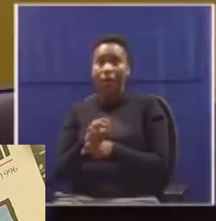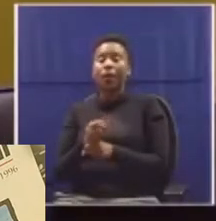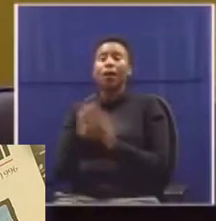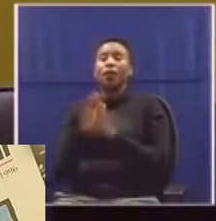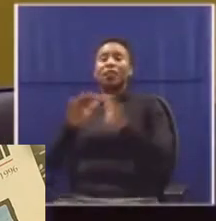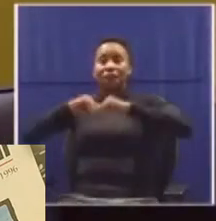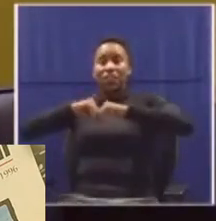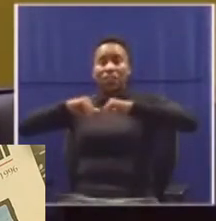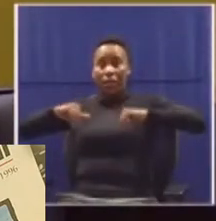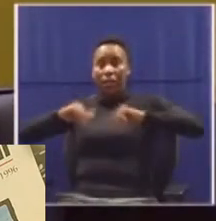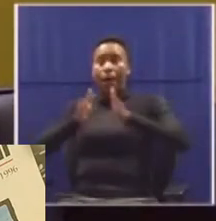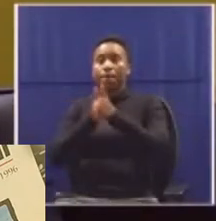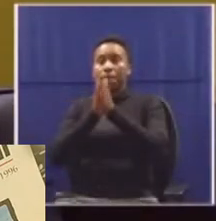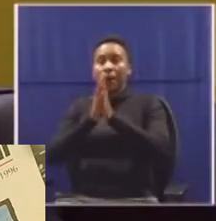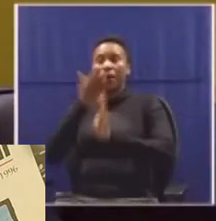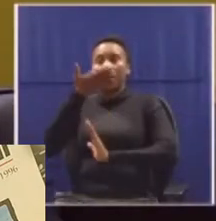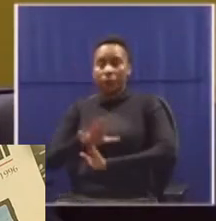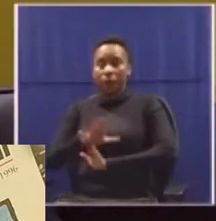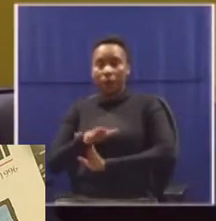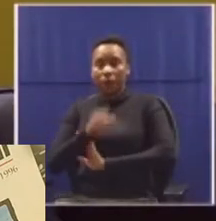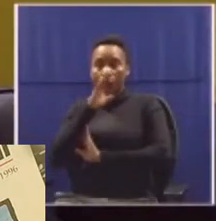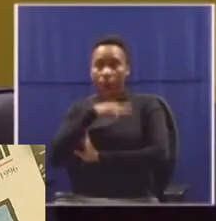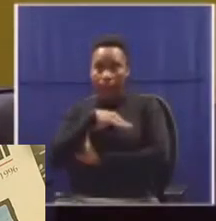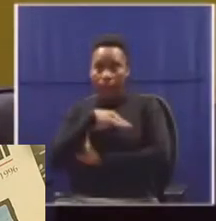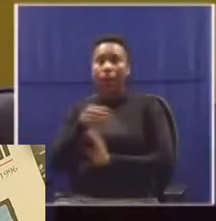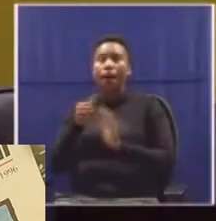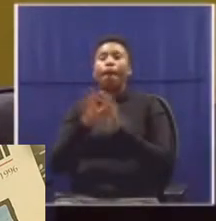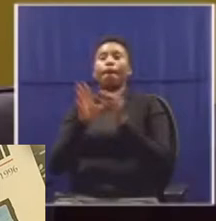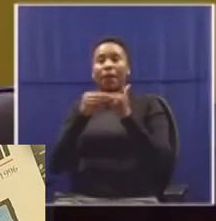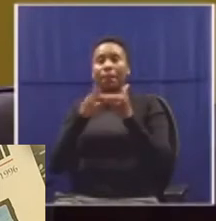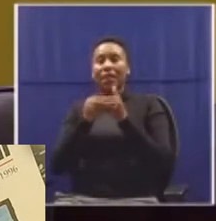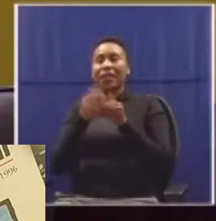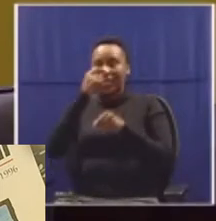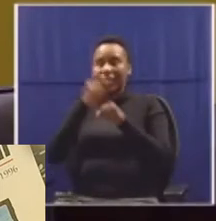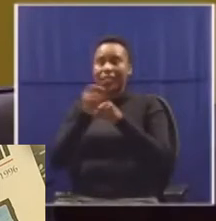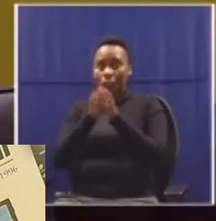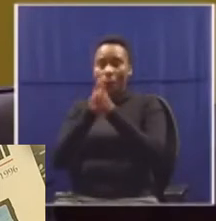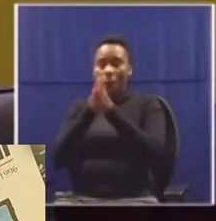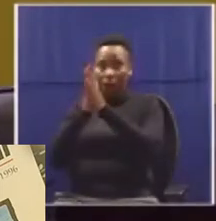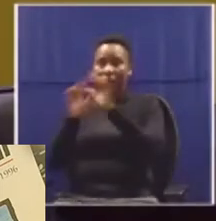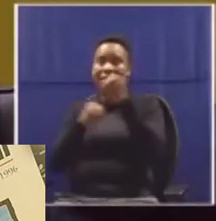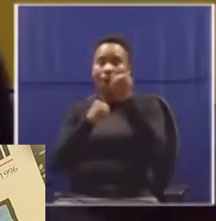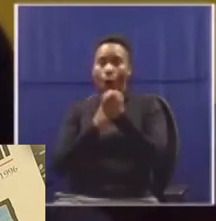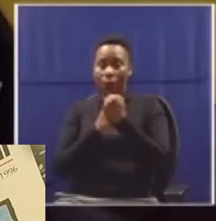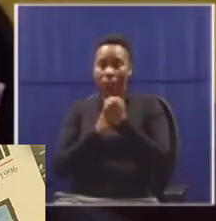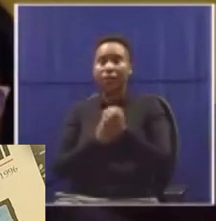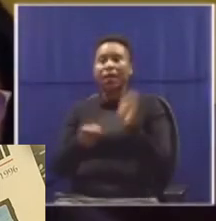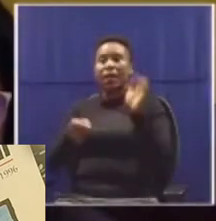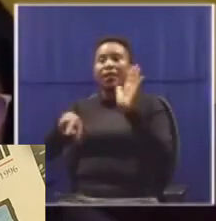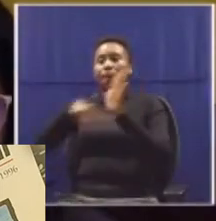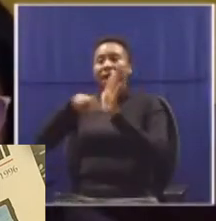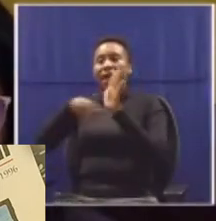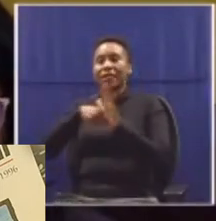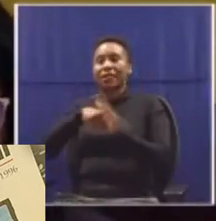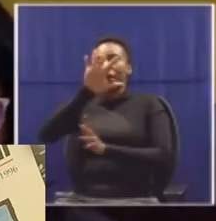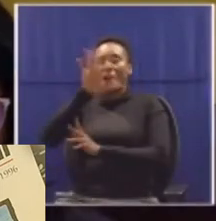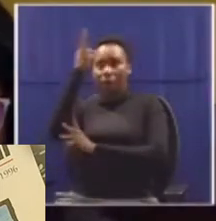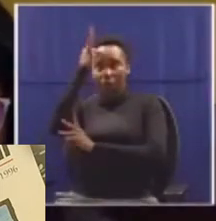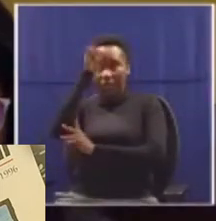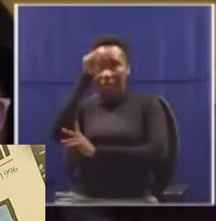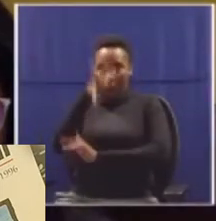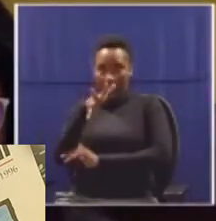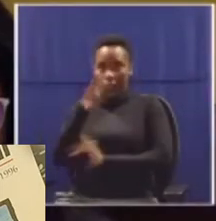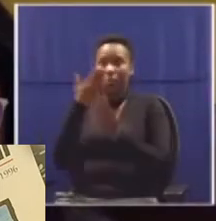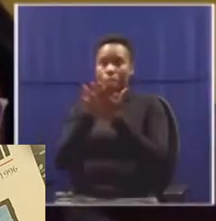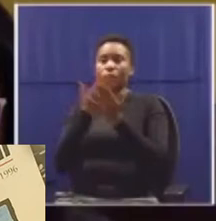being demanded members are required to record their support for the bill the bells will be wrong for five minutes to alert